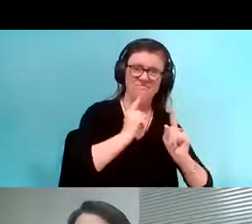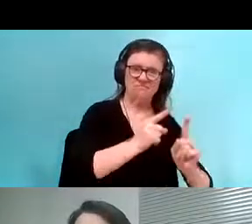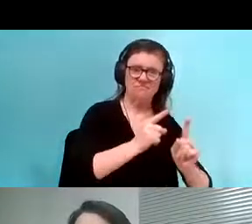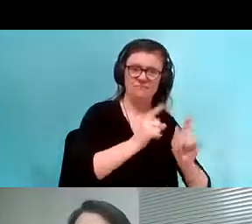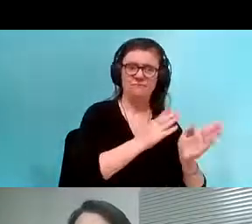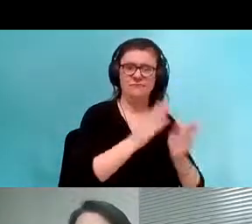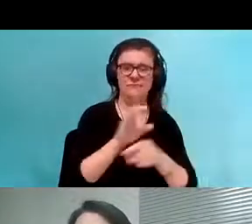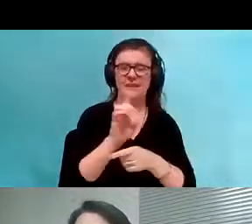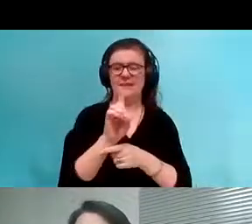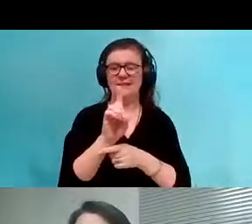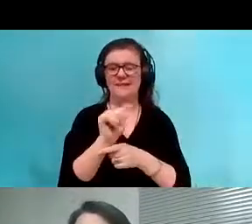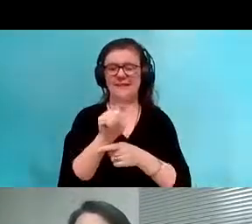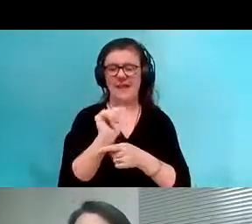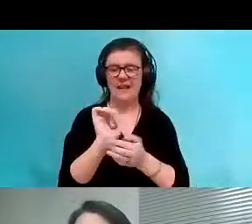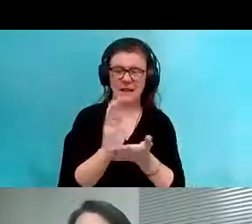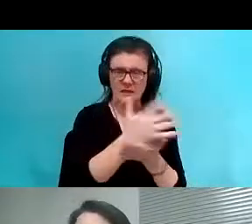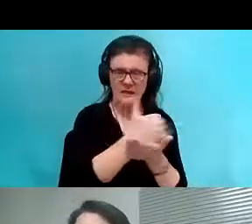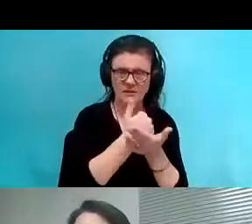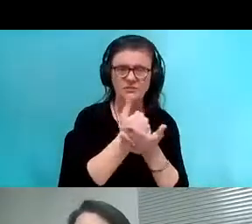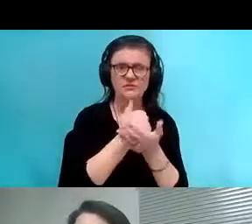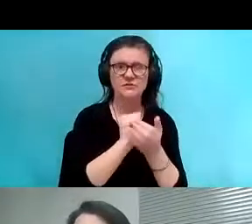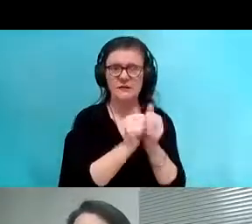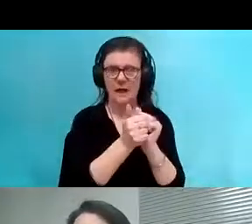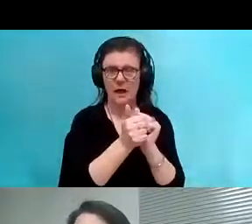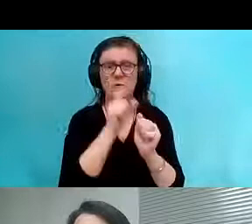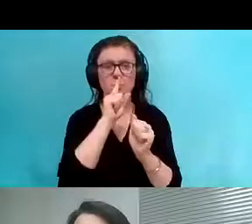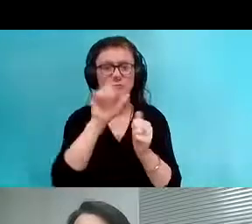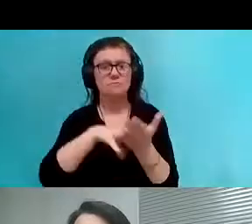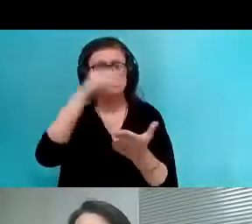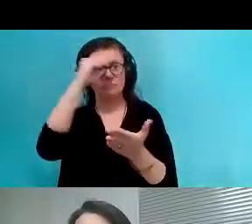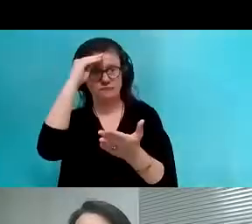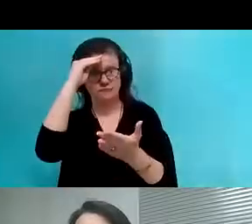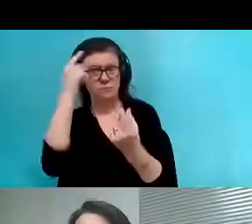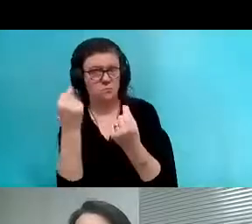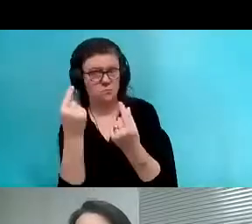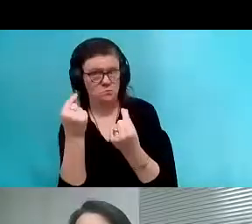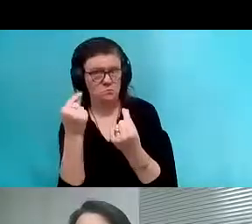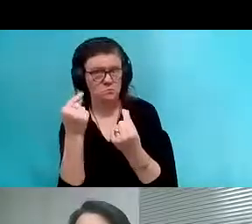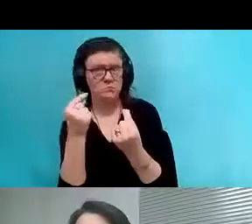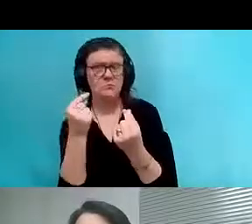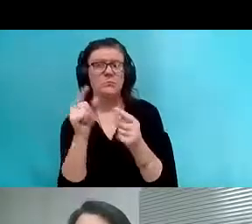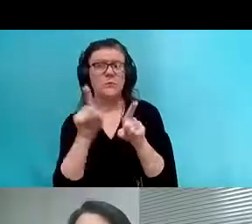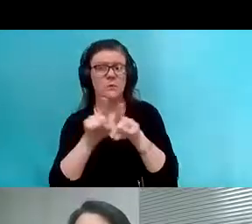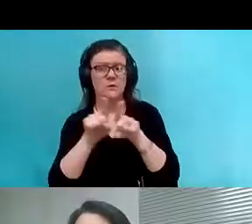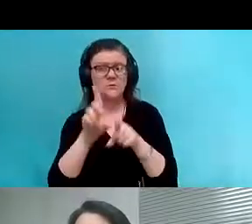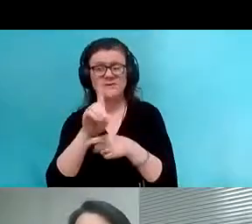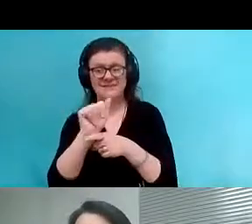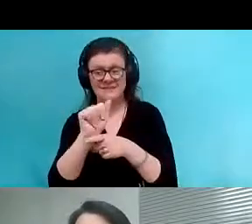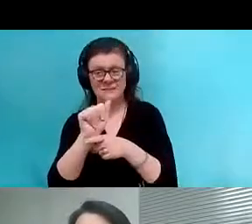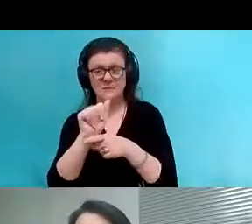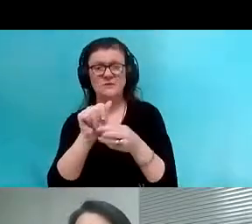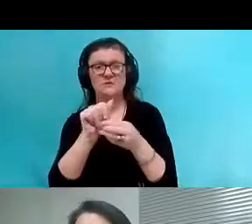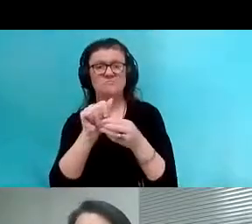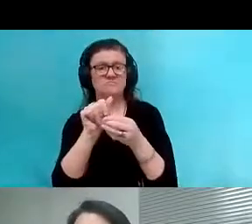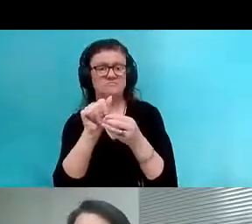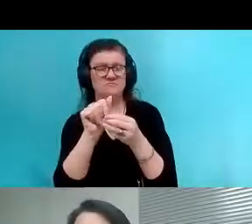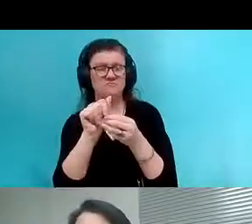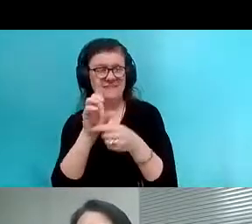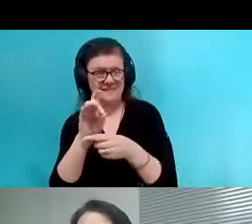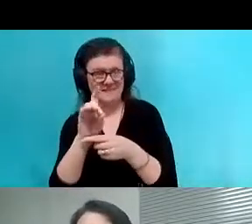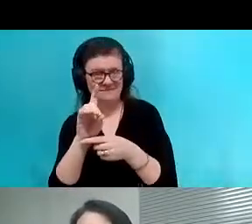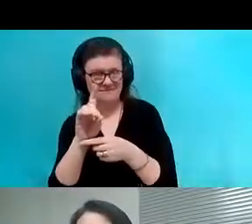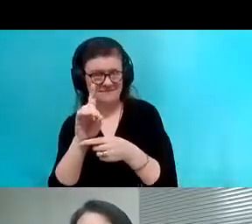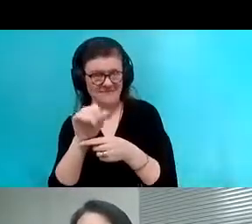data collection pathways, some key lessons learned about the disability data disaggregation collection, and